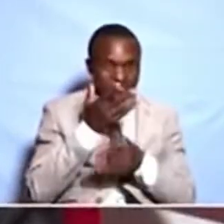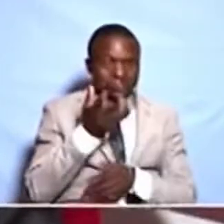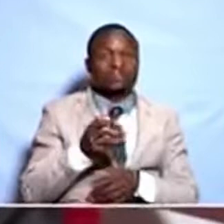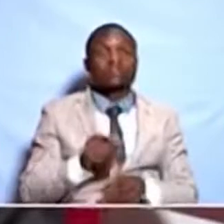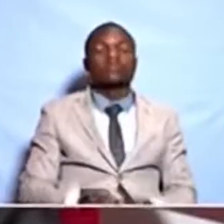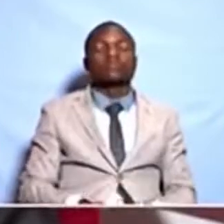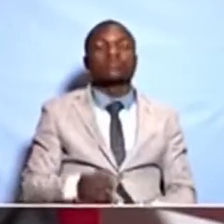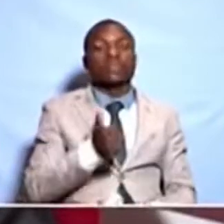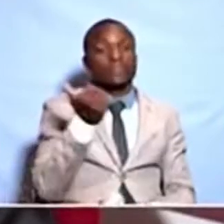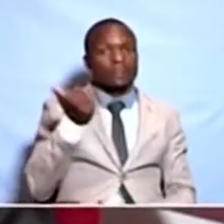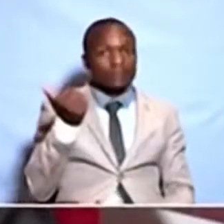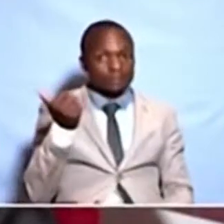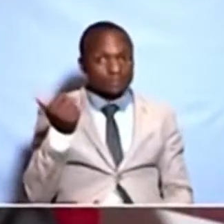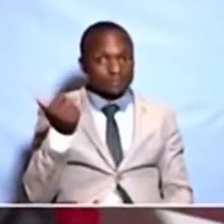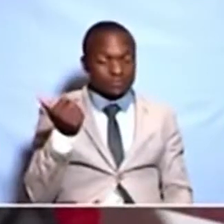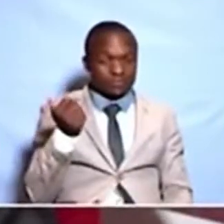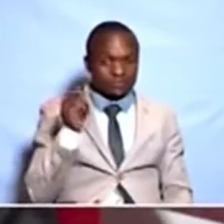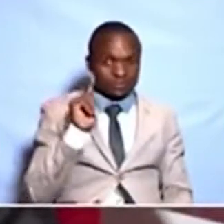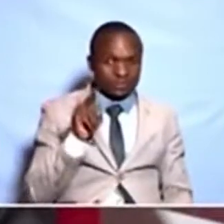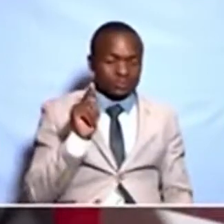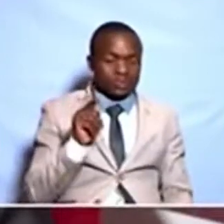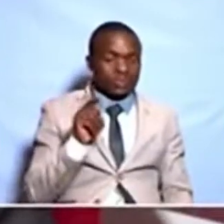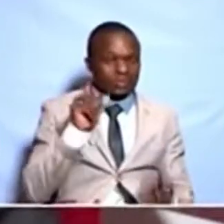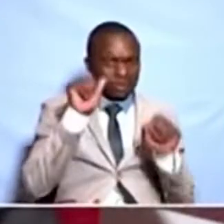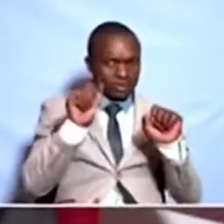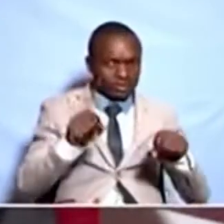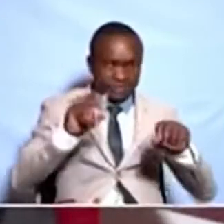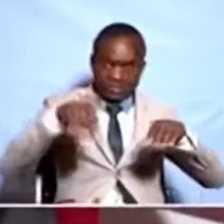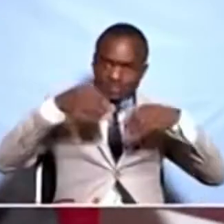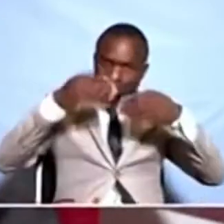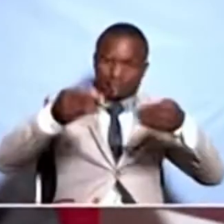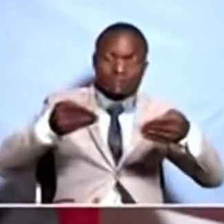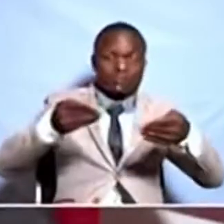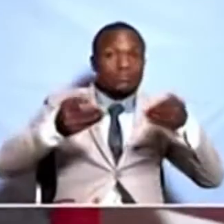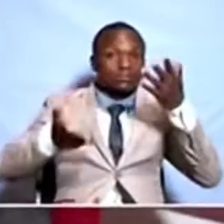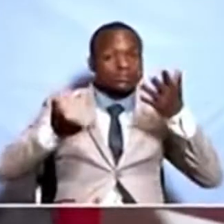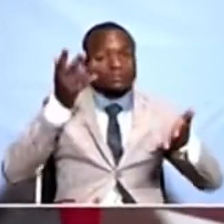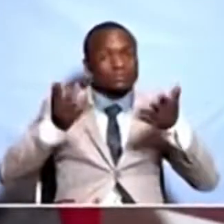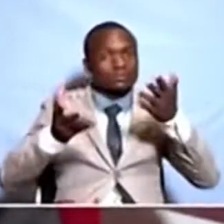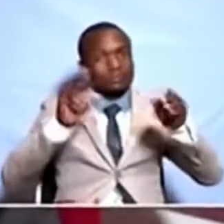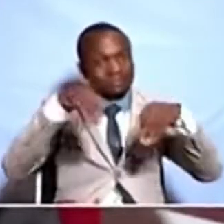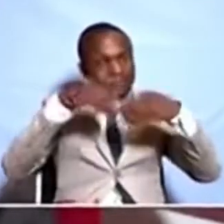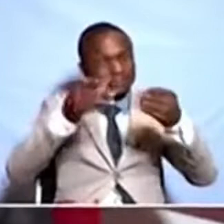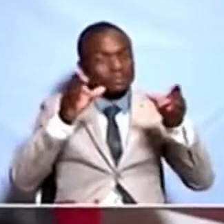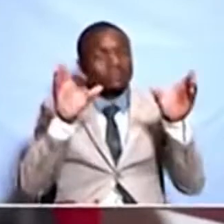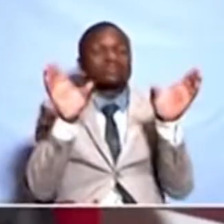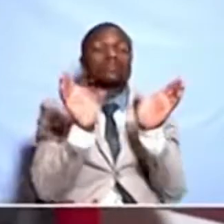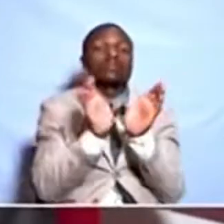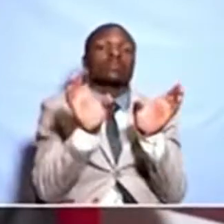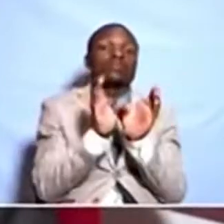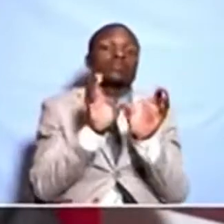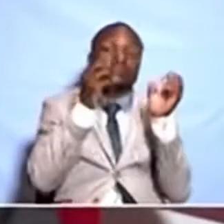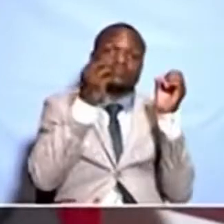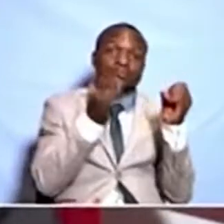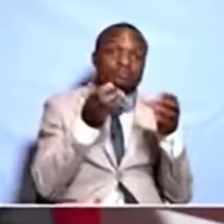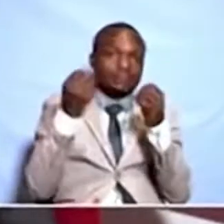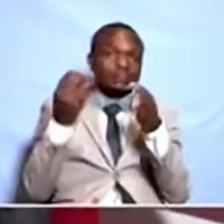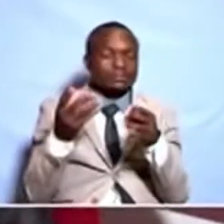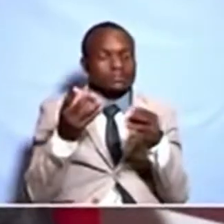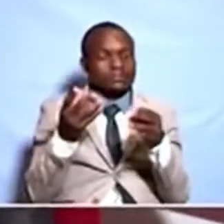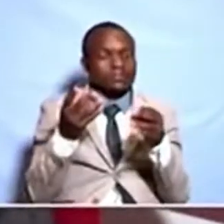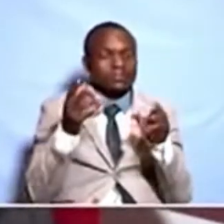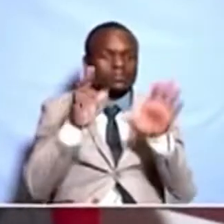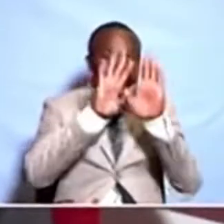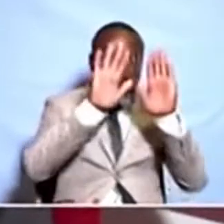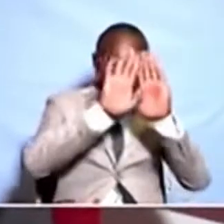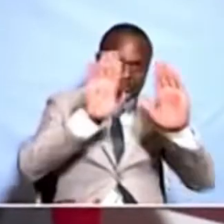there any adherence to that fact, or do you even give maybe issue certificates? Because there are so many branded vehicles, maybe people are just